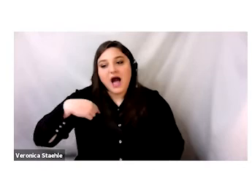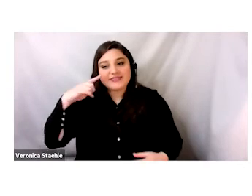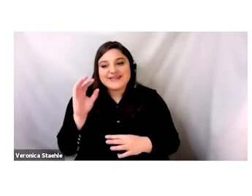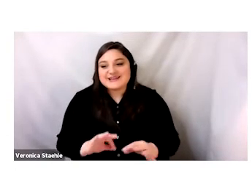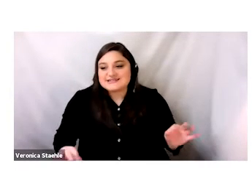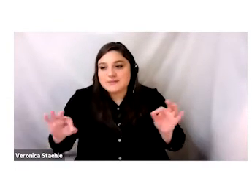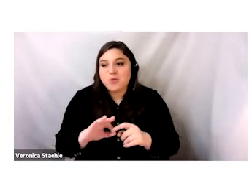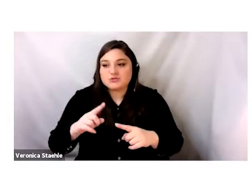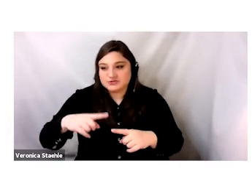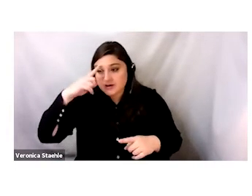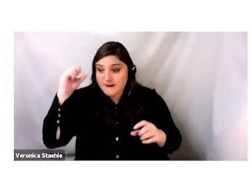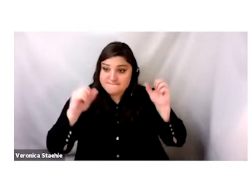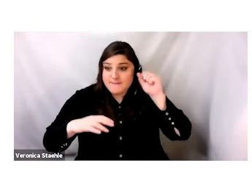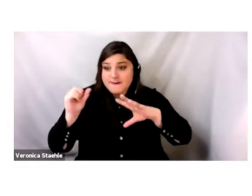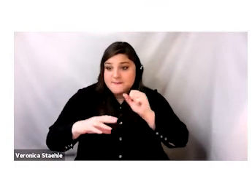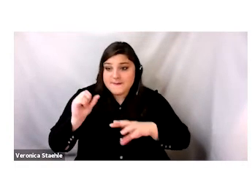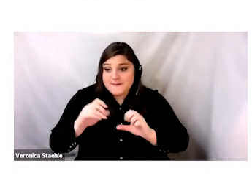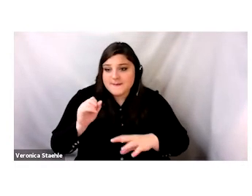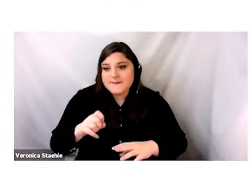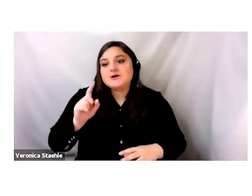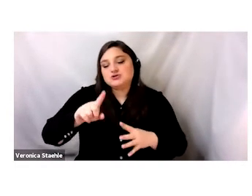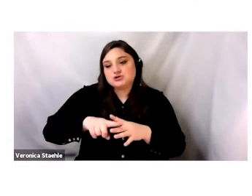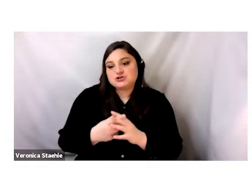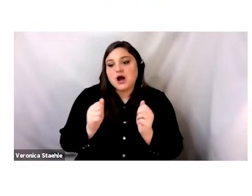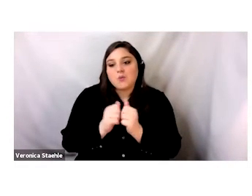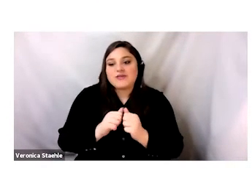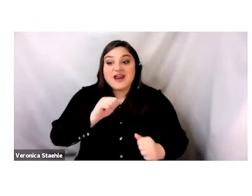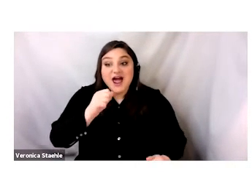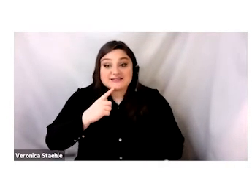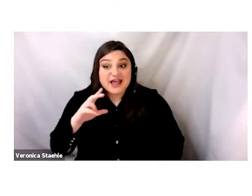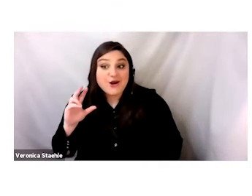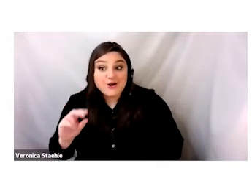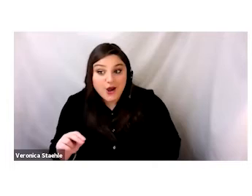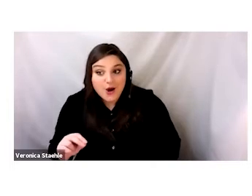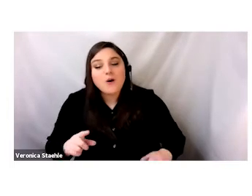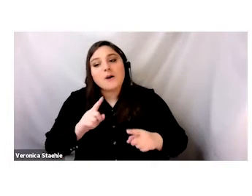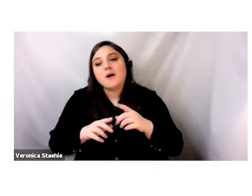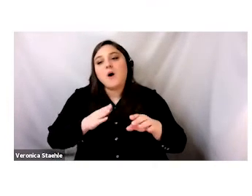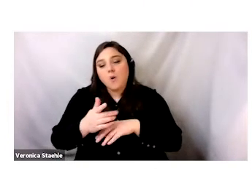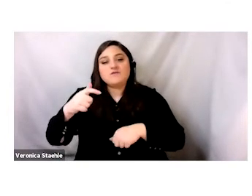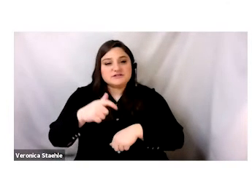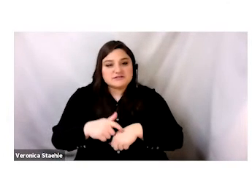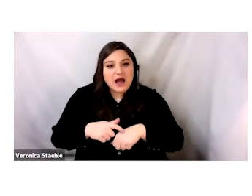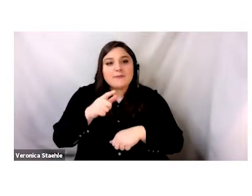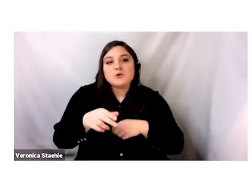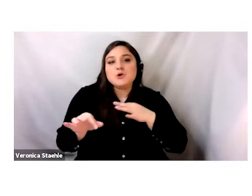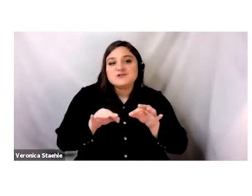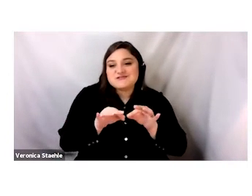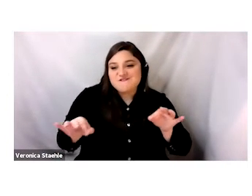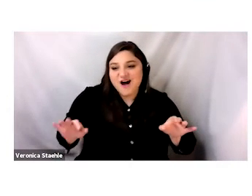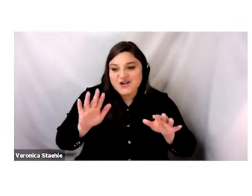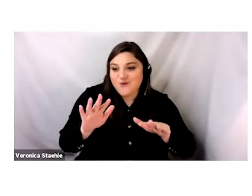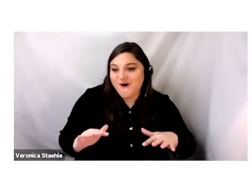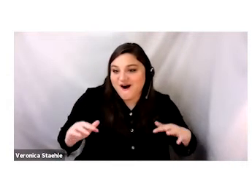usually starting off with not saying no, but then as time goes on, as you defined your audience, as you defined